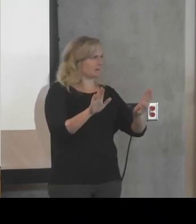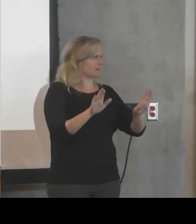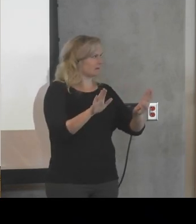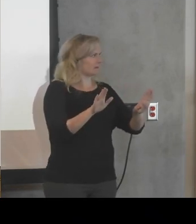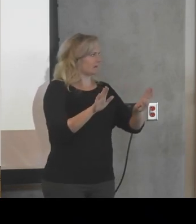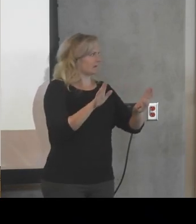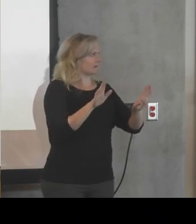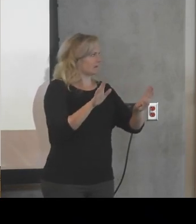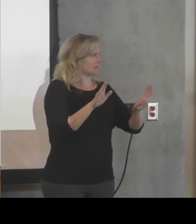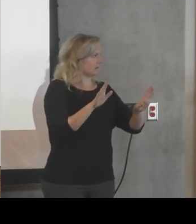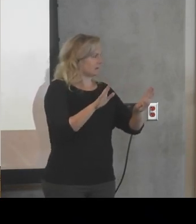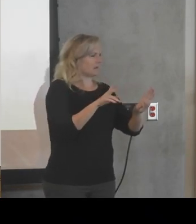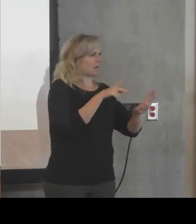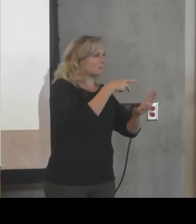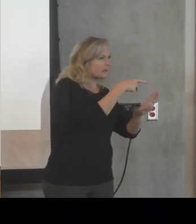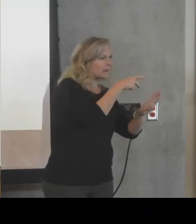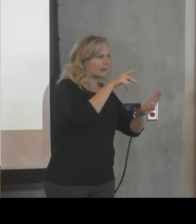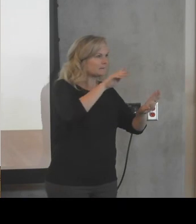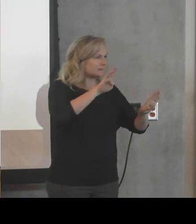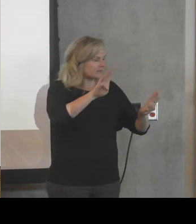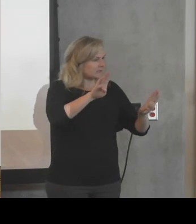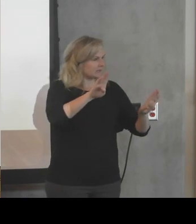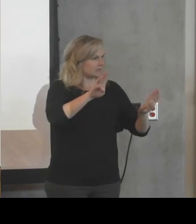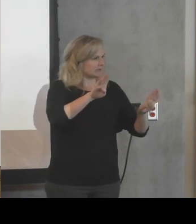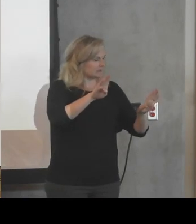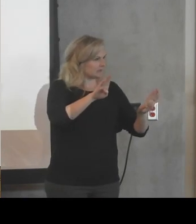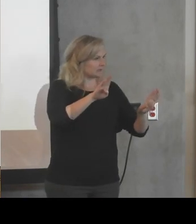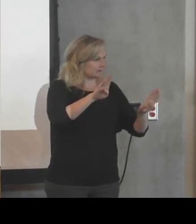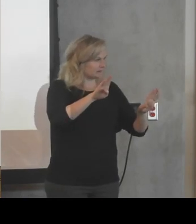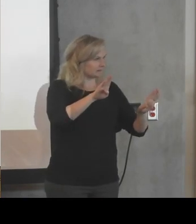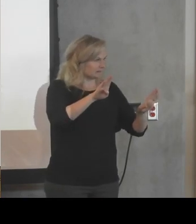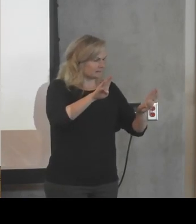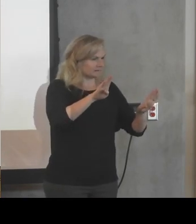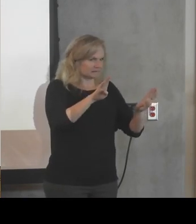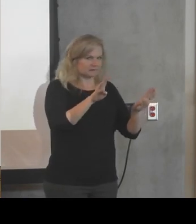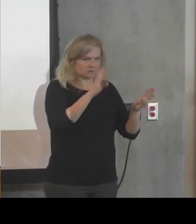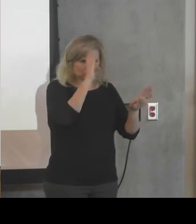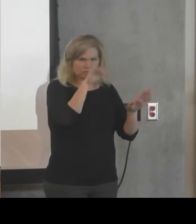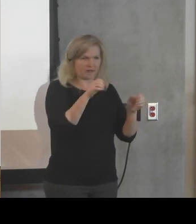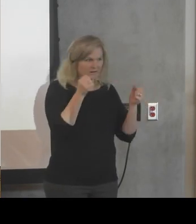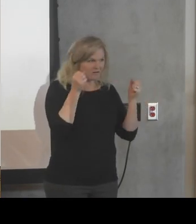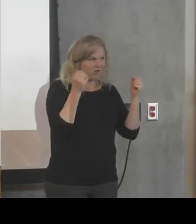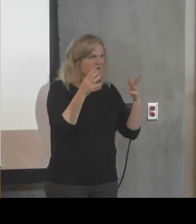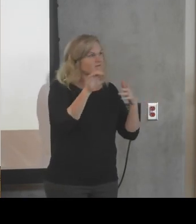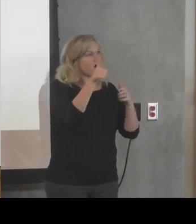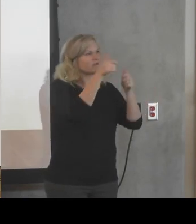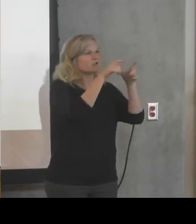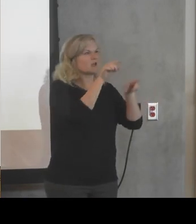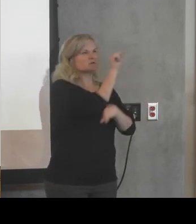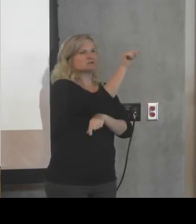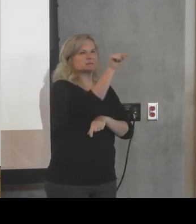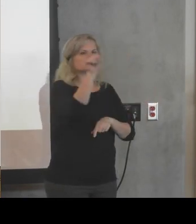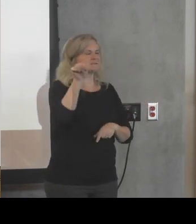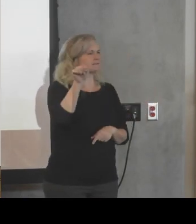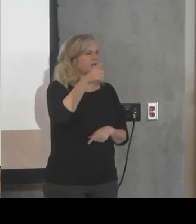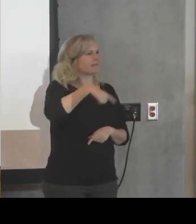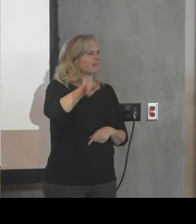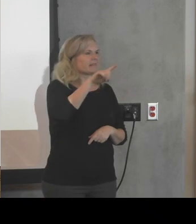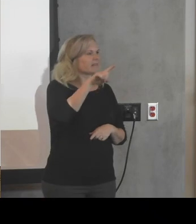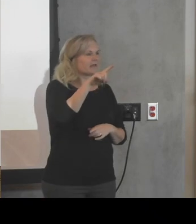P sound and a B sound, because a lot of different languages don't differentiate